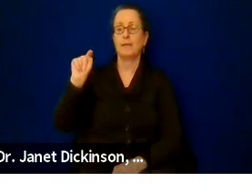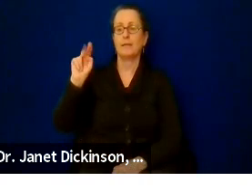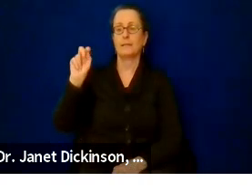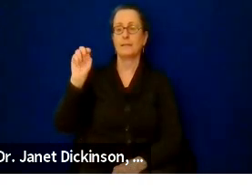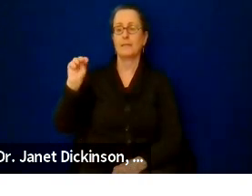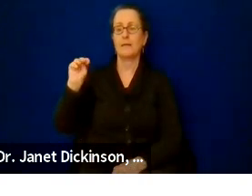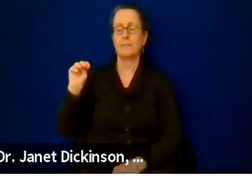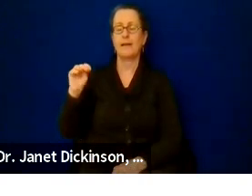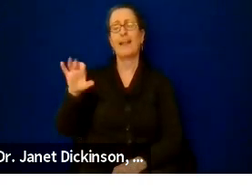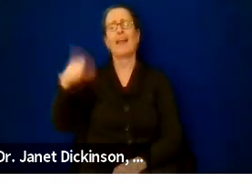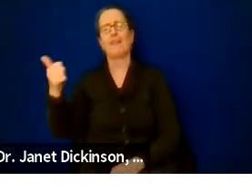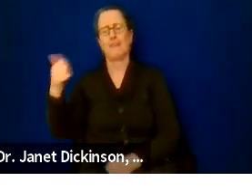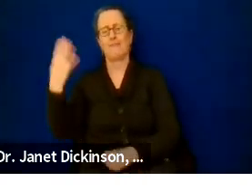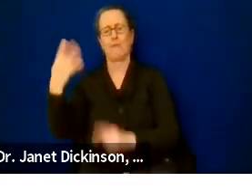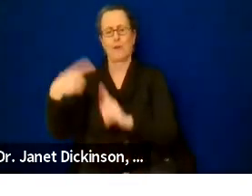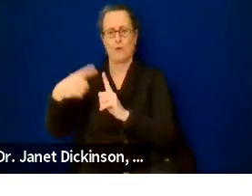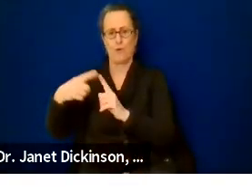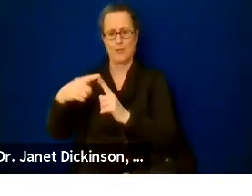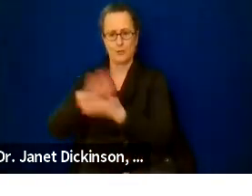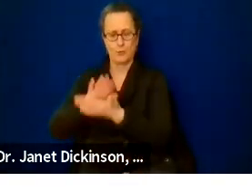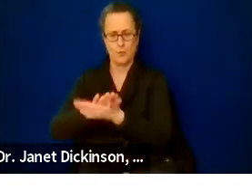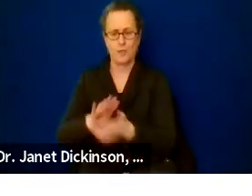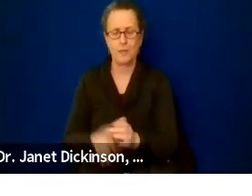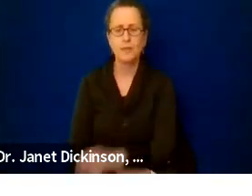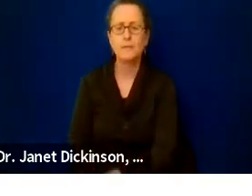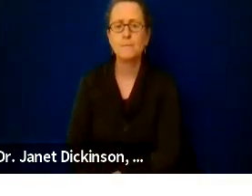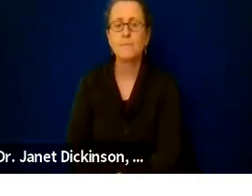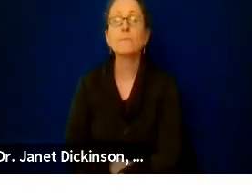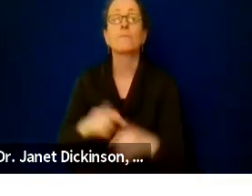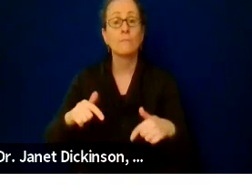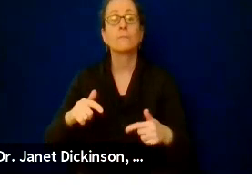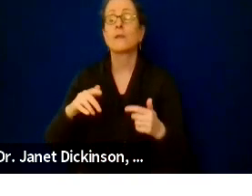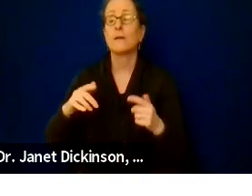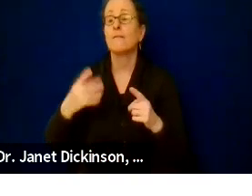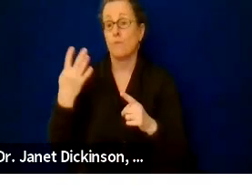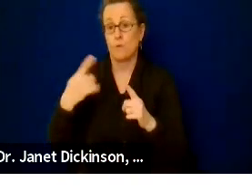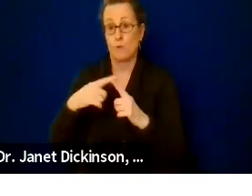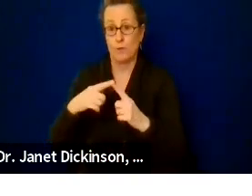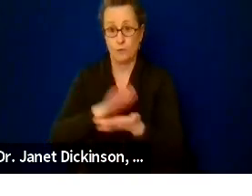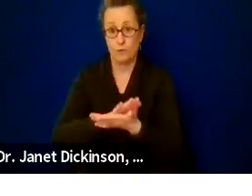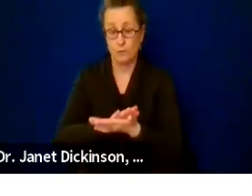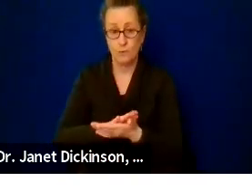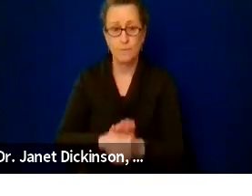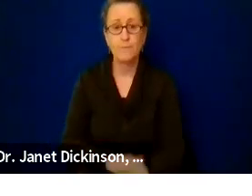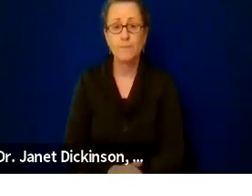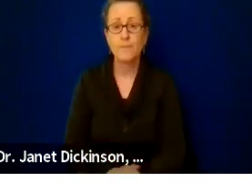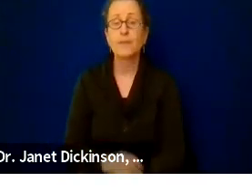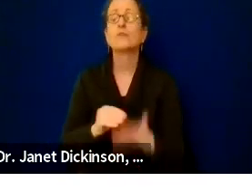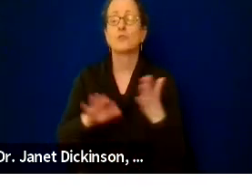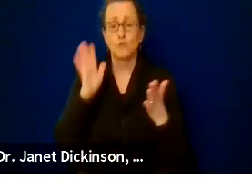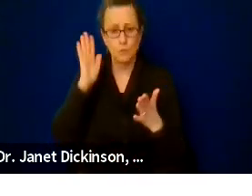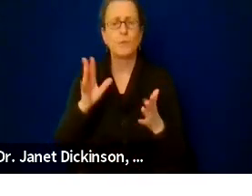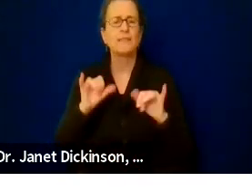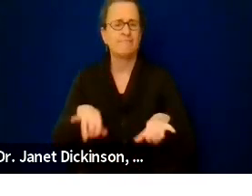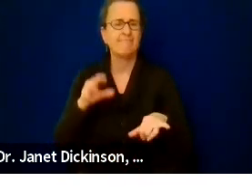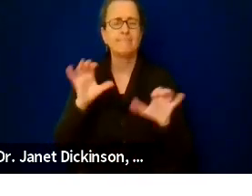The other Putnam. I am. So at Discovery School, it's our intention for the students to eat in their classroom